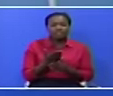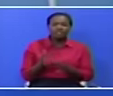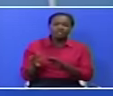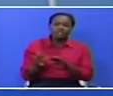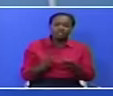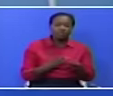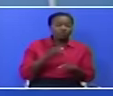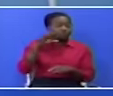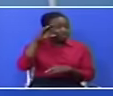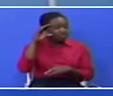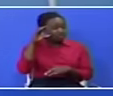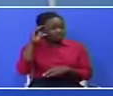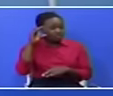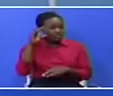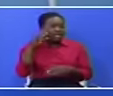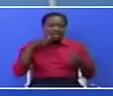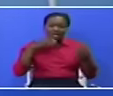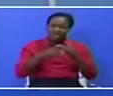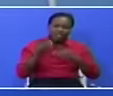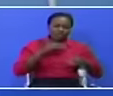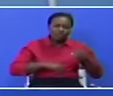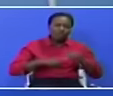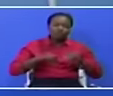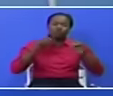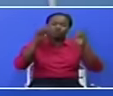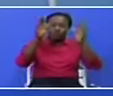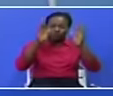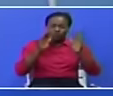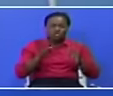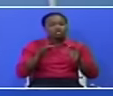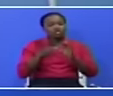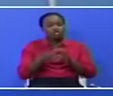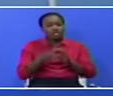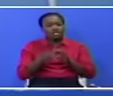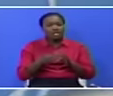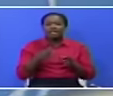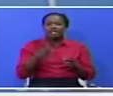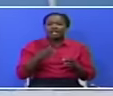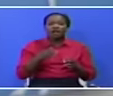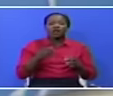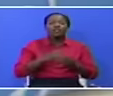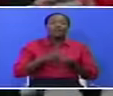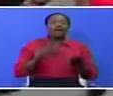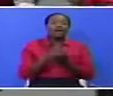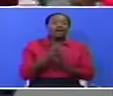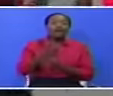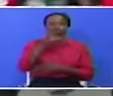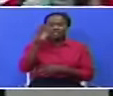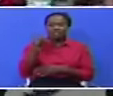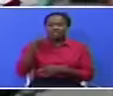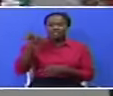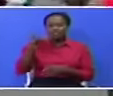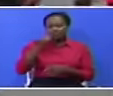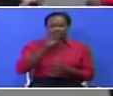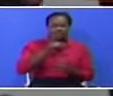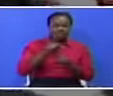Vancouver to the coast, where anti-graft crusaders in Mombasa joined Mombasa's Haki Africa today morning to stage the first round of the